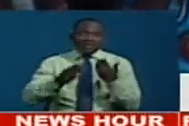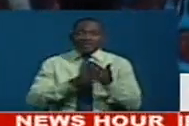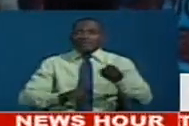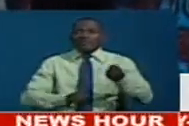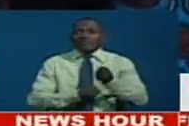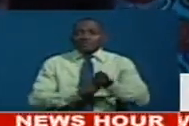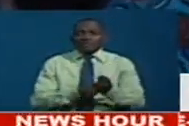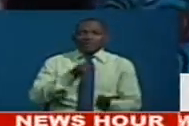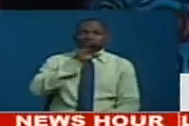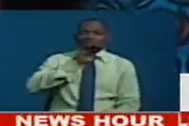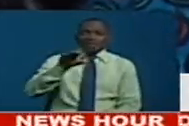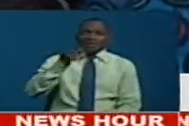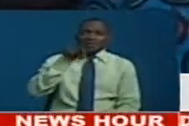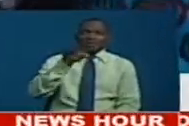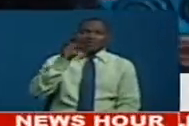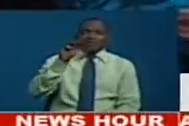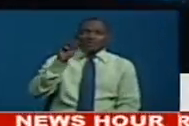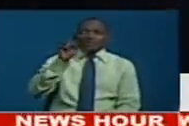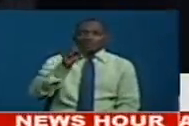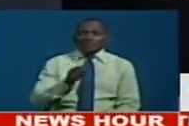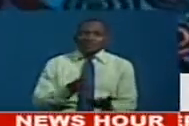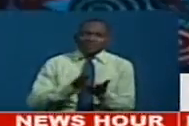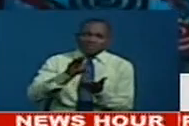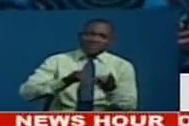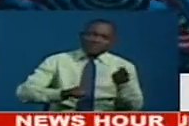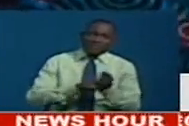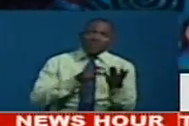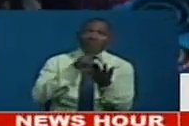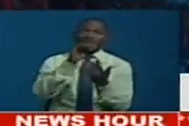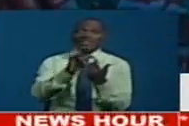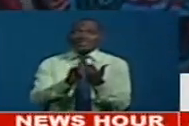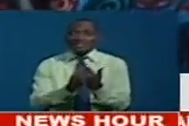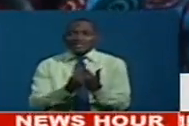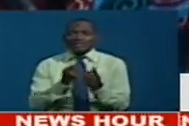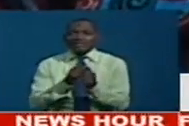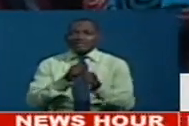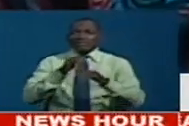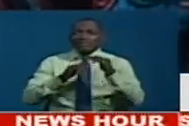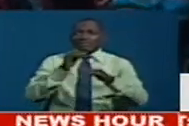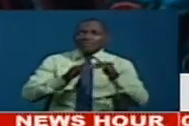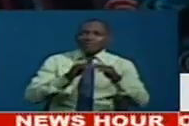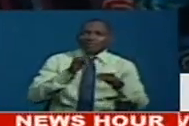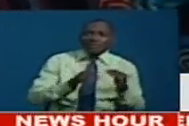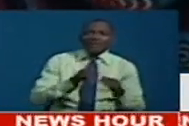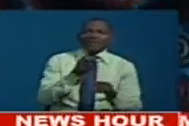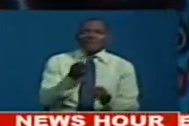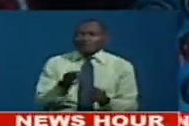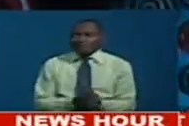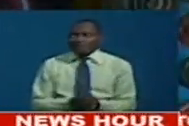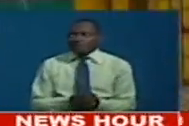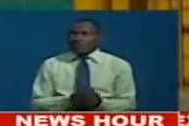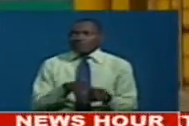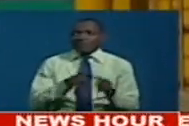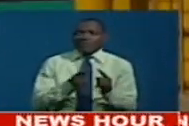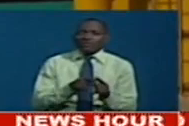of $55.5 million. The project scope includes the construction of an intake facility, a